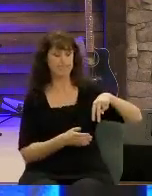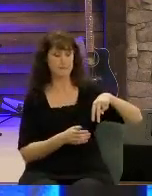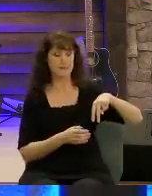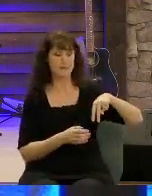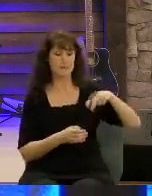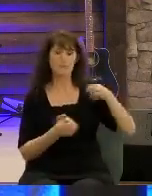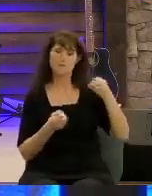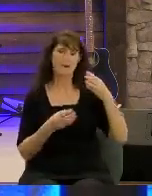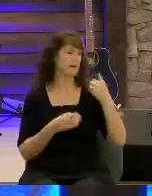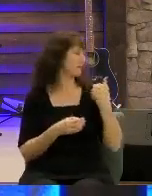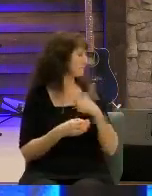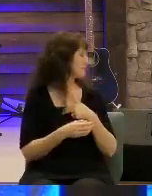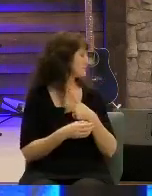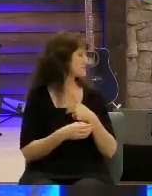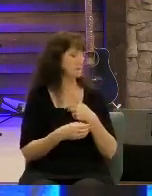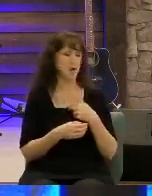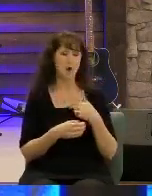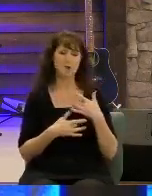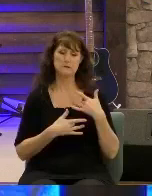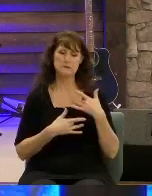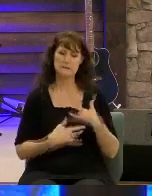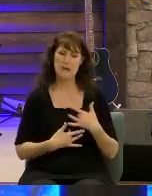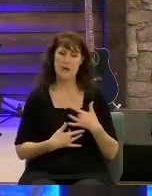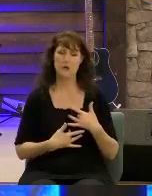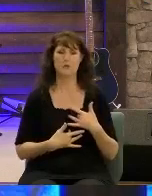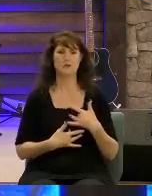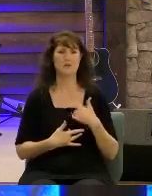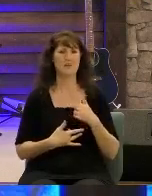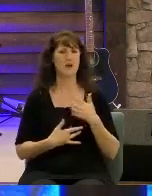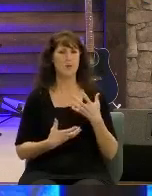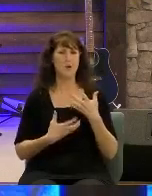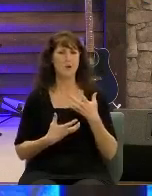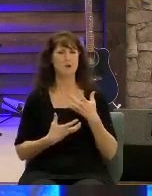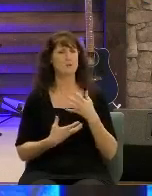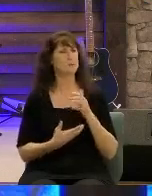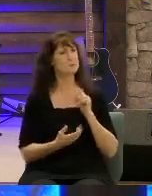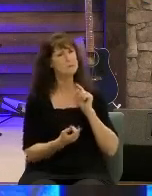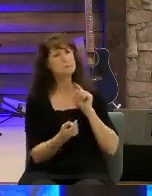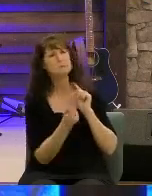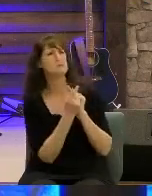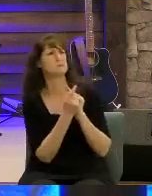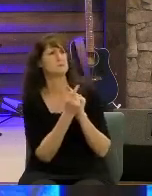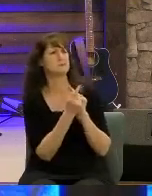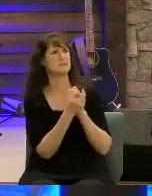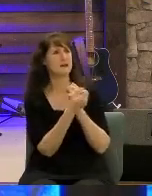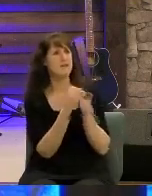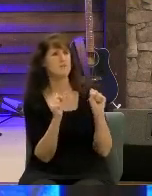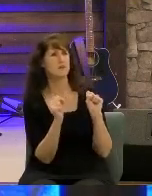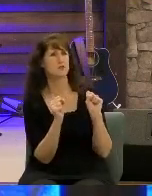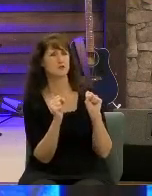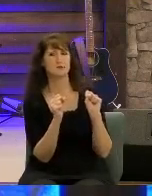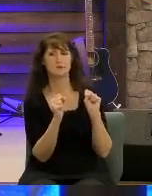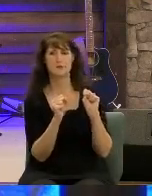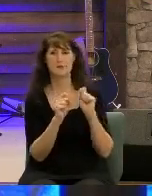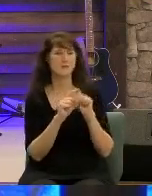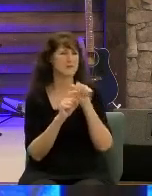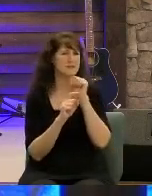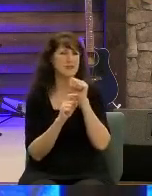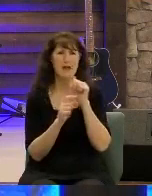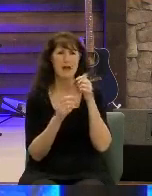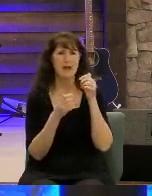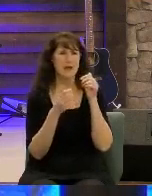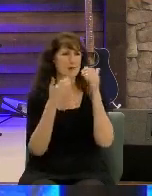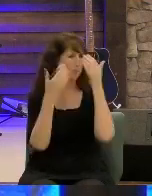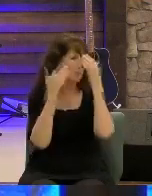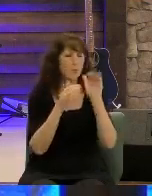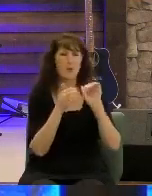are down. And I was wanting to encounter salvation, right? But I didn't know how to get there. And guess what?